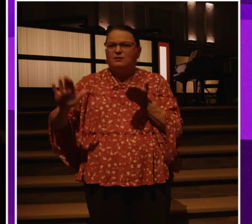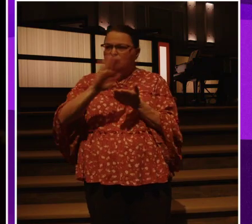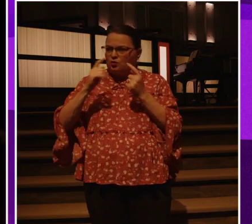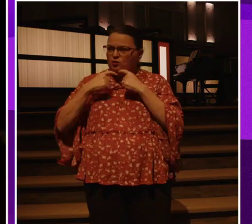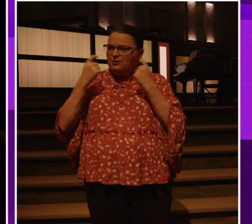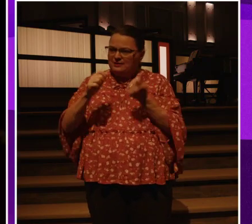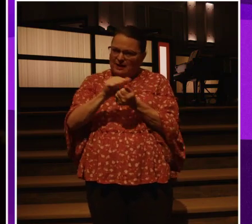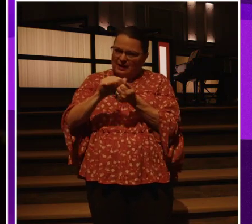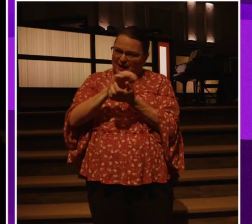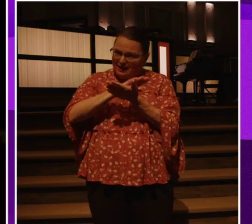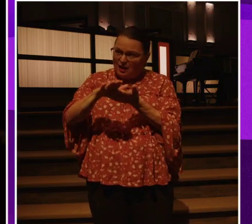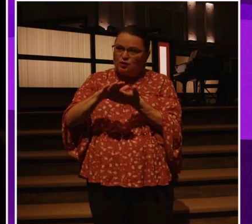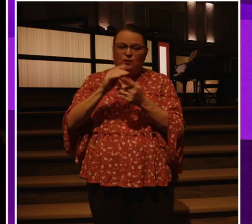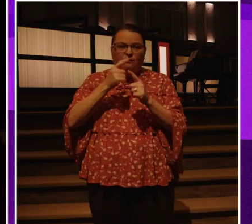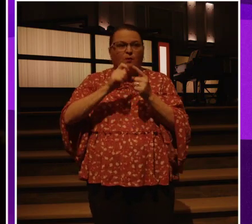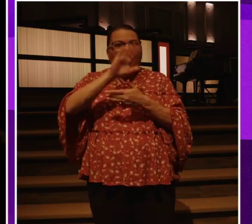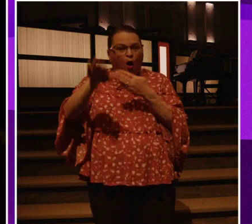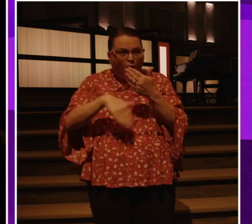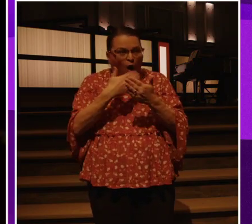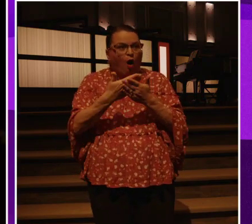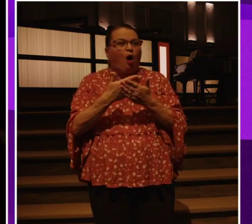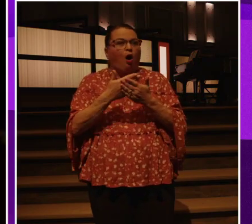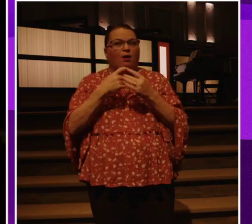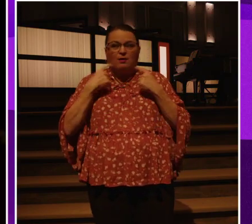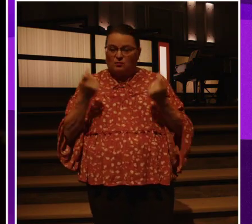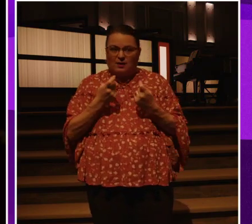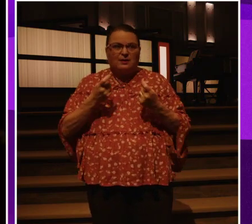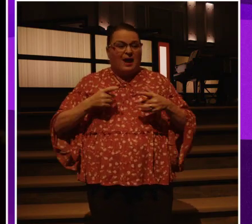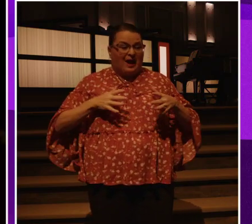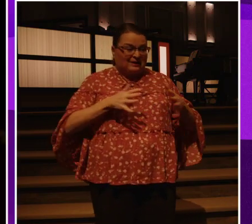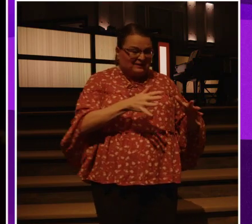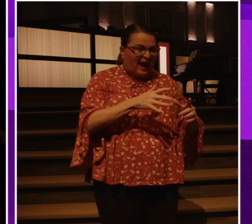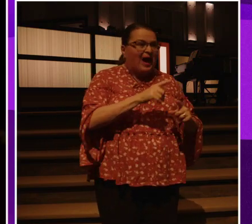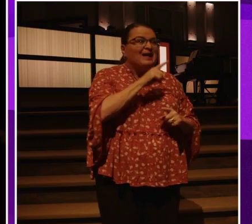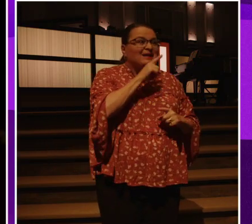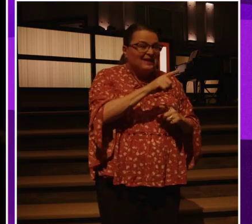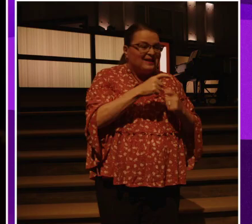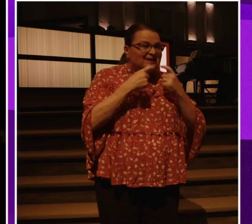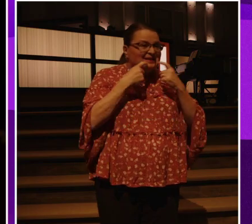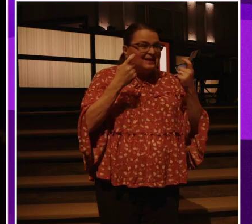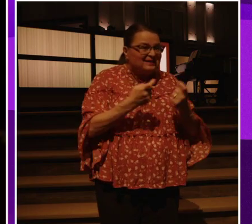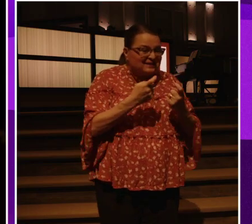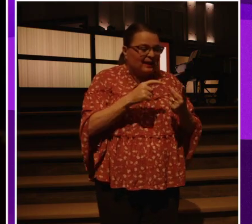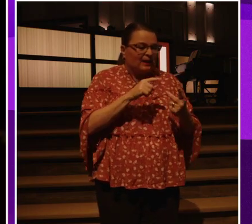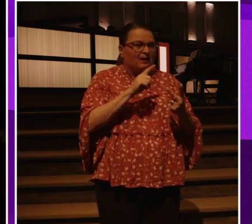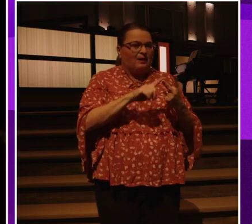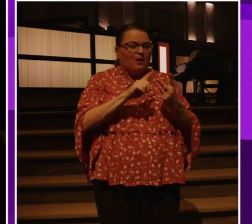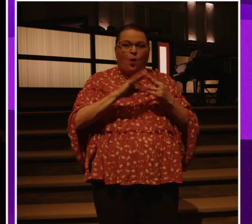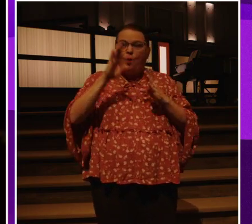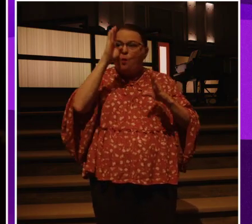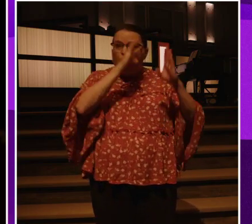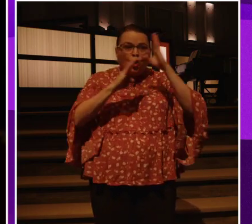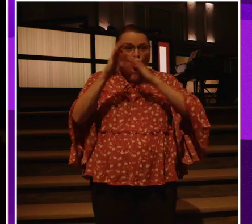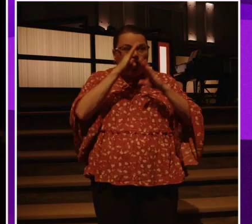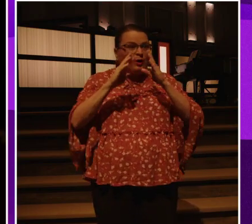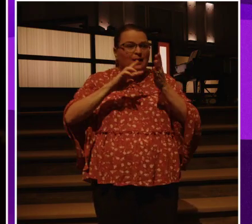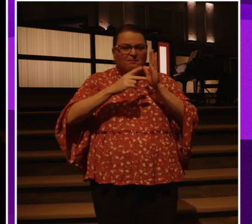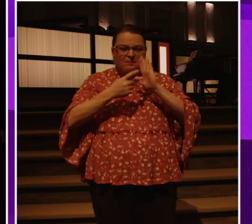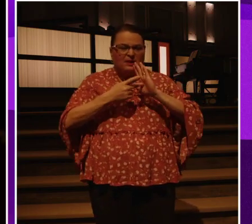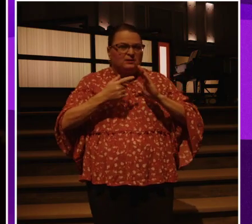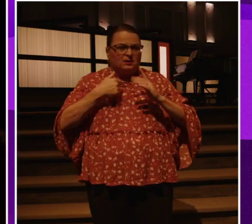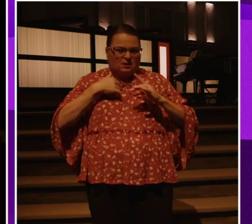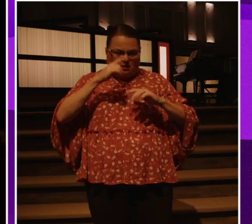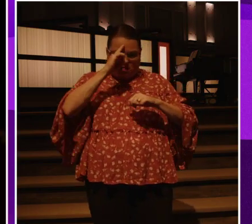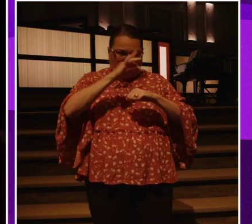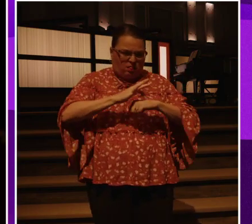If you understand that anxiety is indeed a sin, if worry is indeed putting something or somebody between you and the Lord,